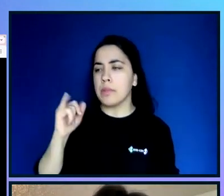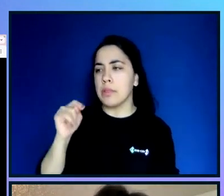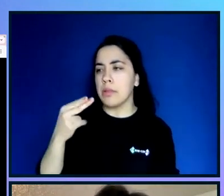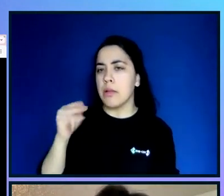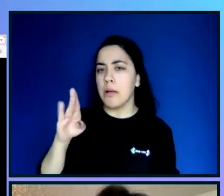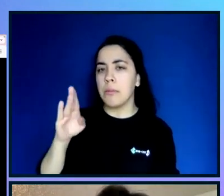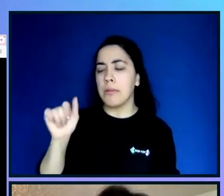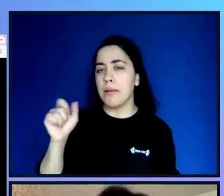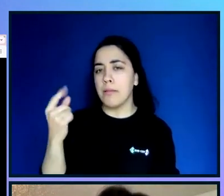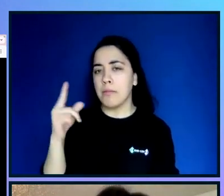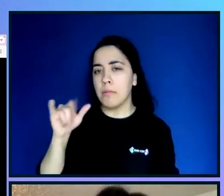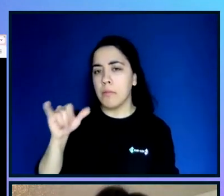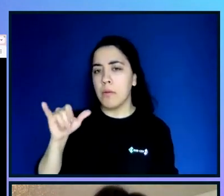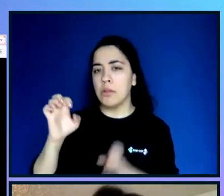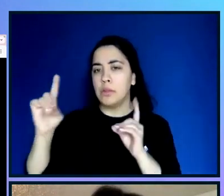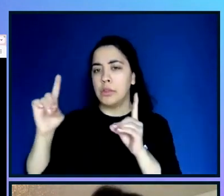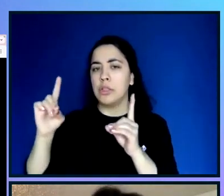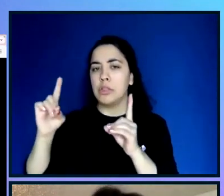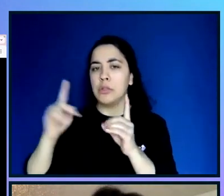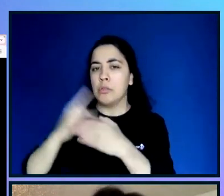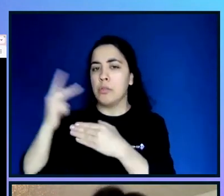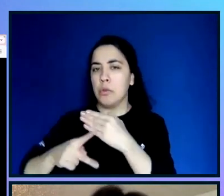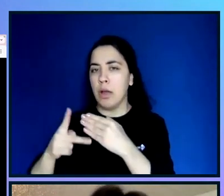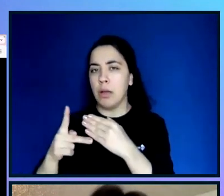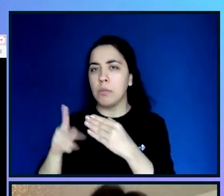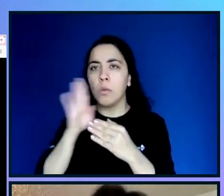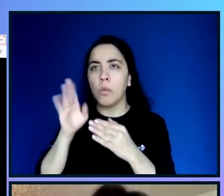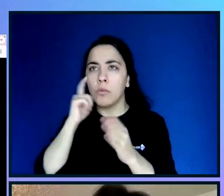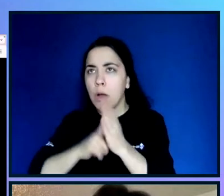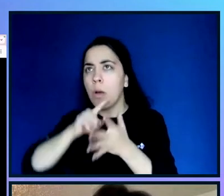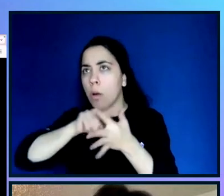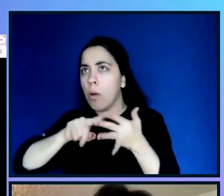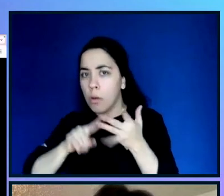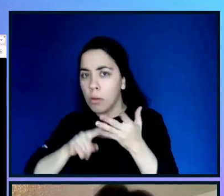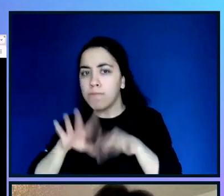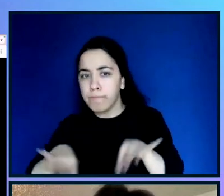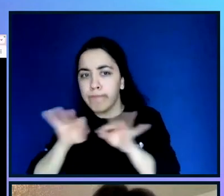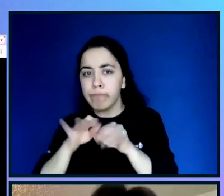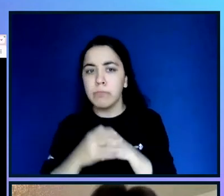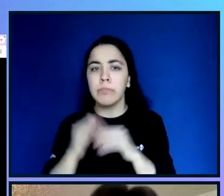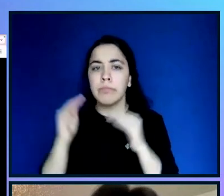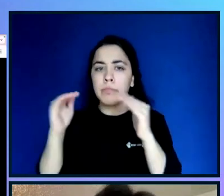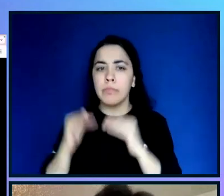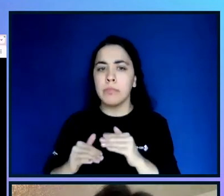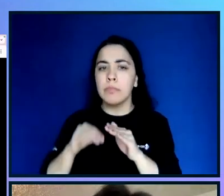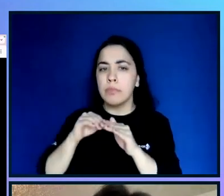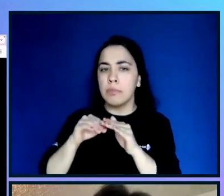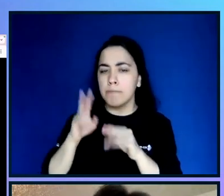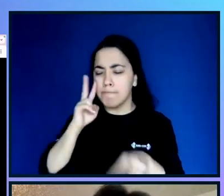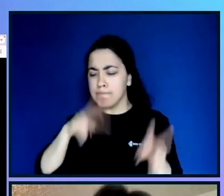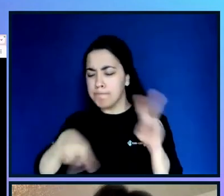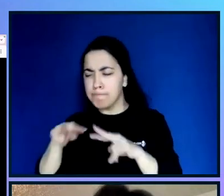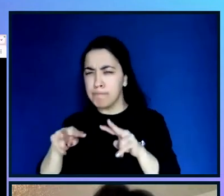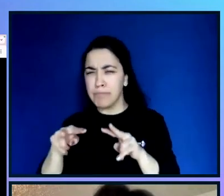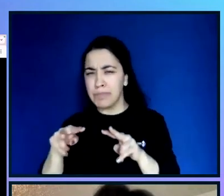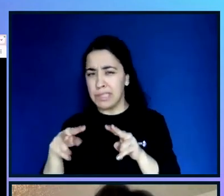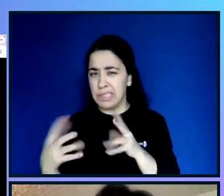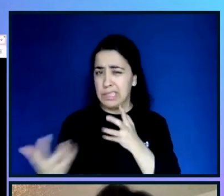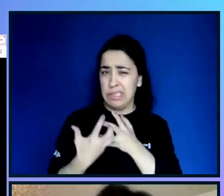program, to assess the pros and cons of an in-house A11y education program for your specific